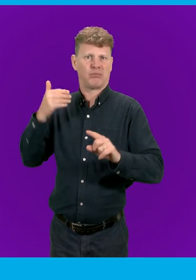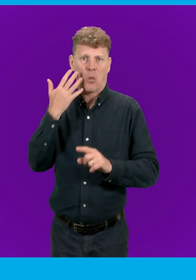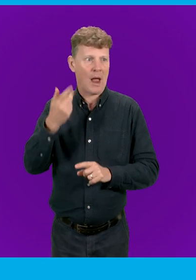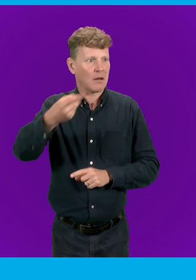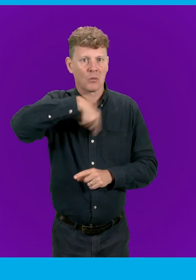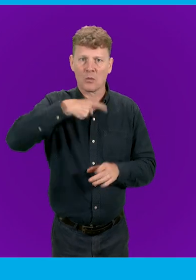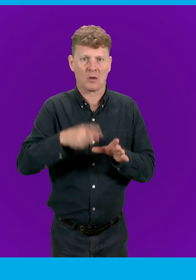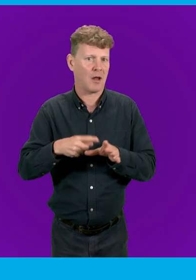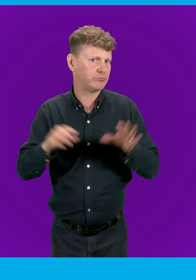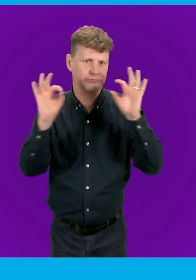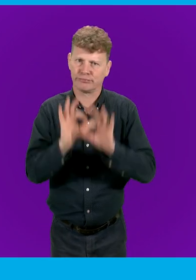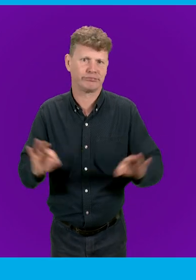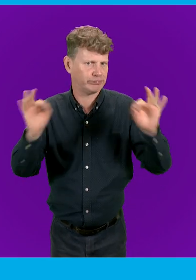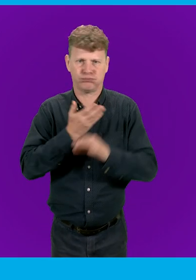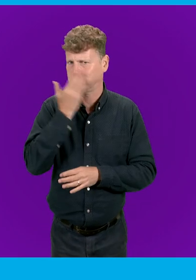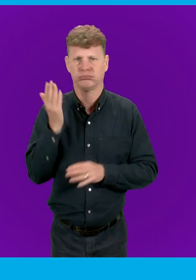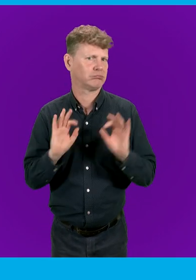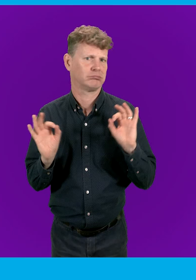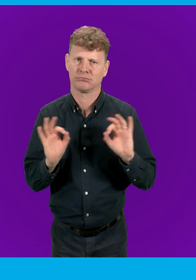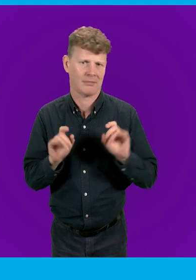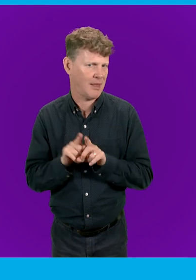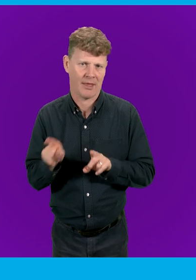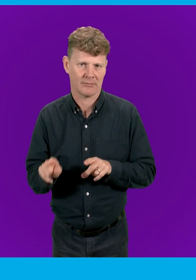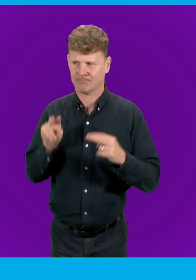know, back in my day.